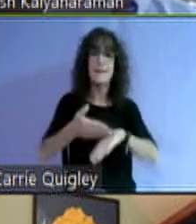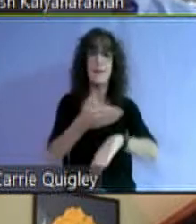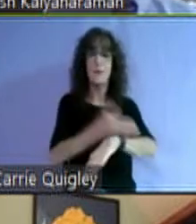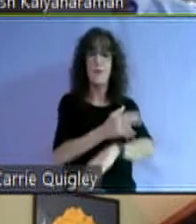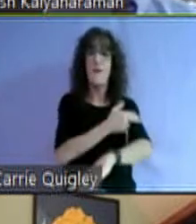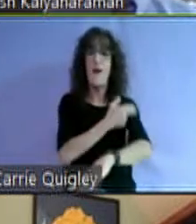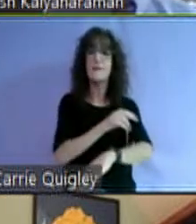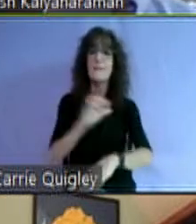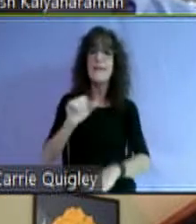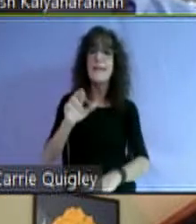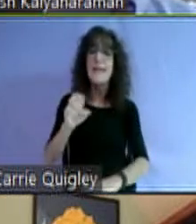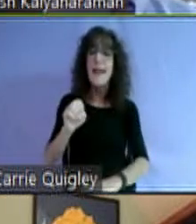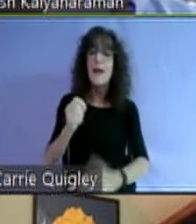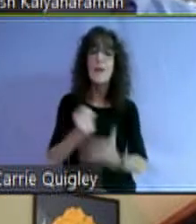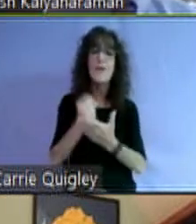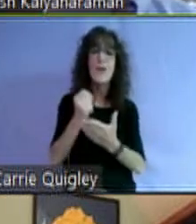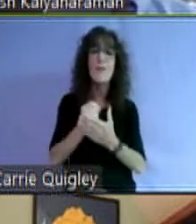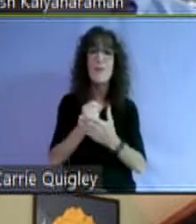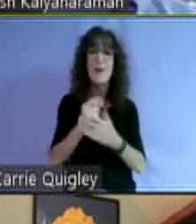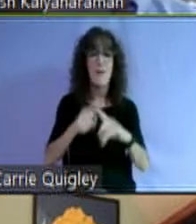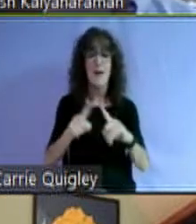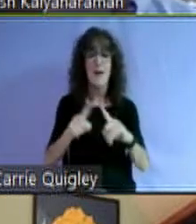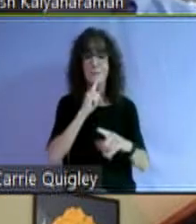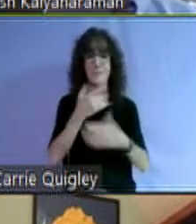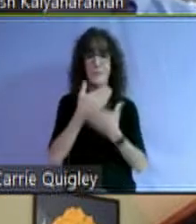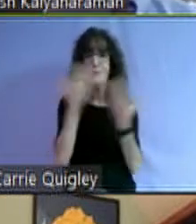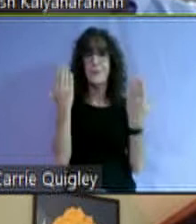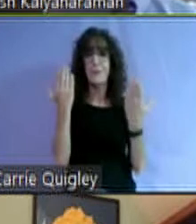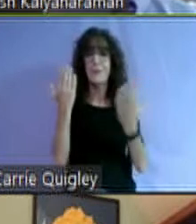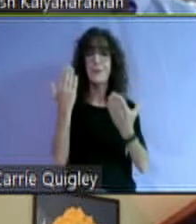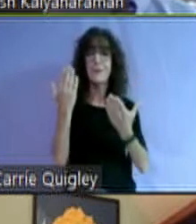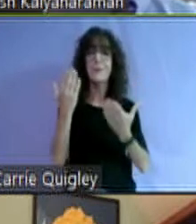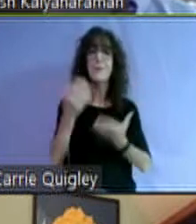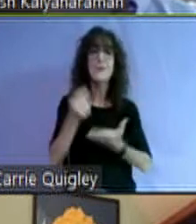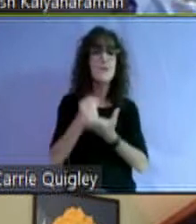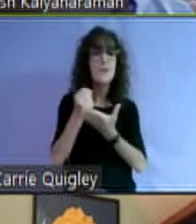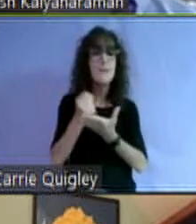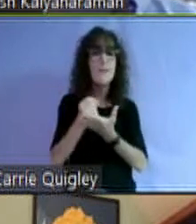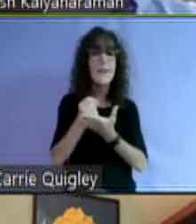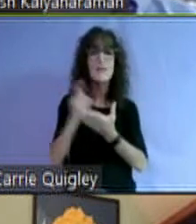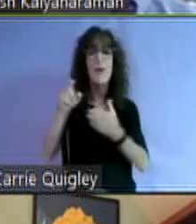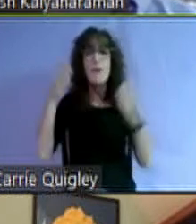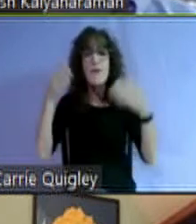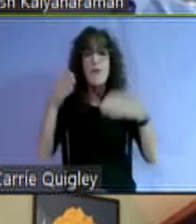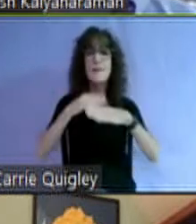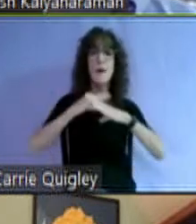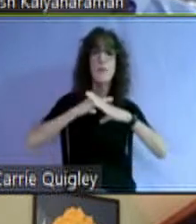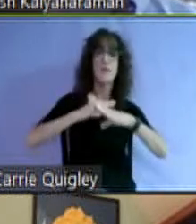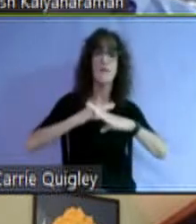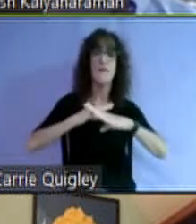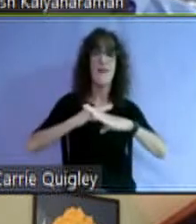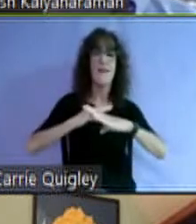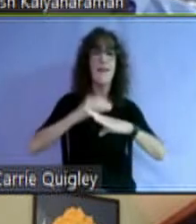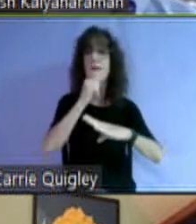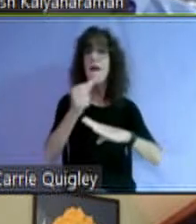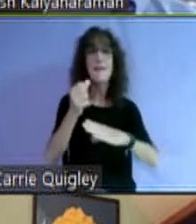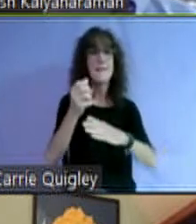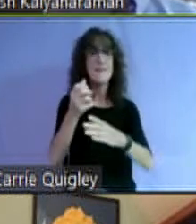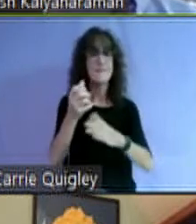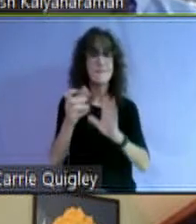isn't any outpatient treatment. And so that's why we focus on prevention and preventing people from getting this to begin